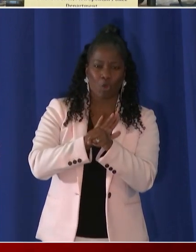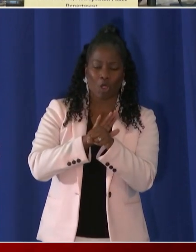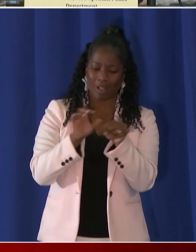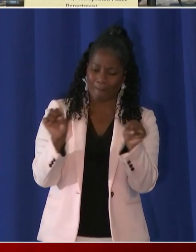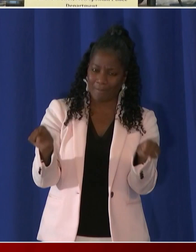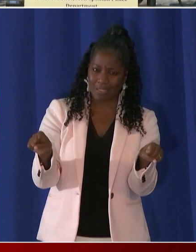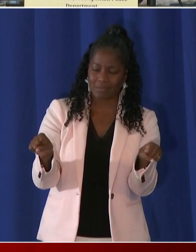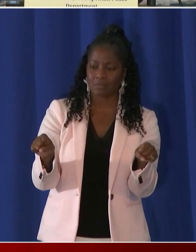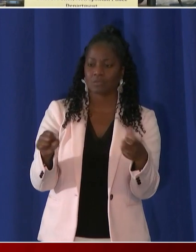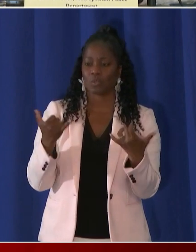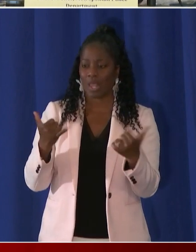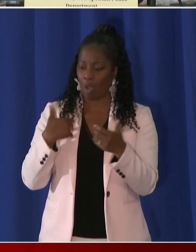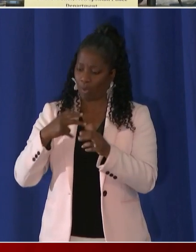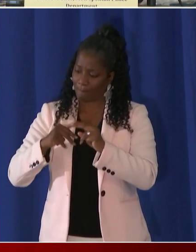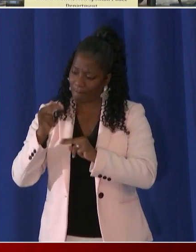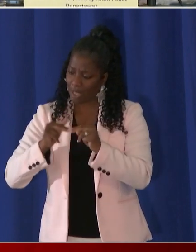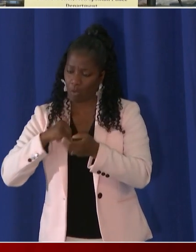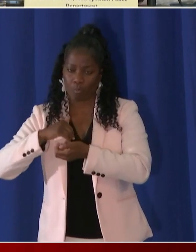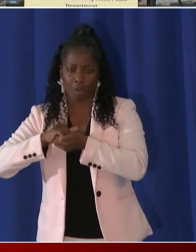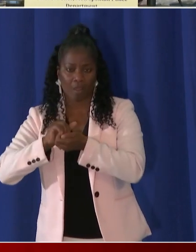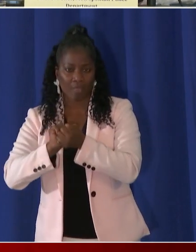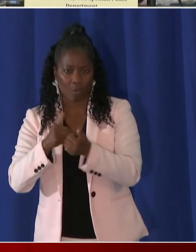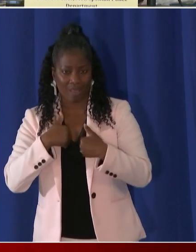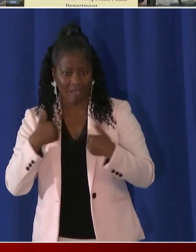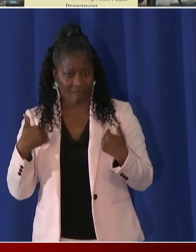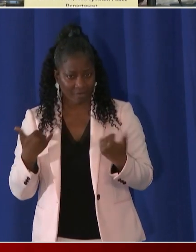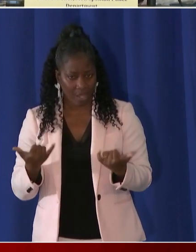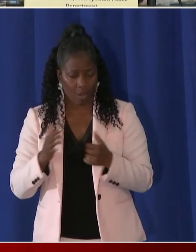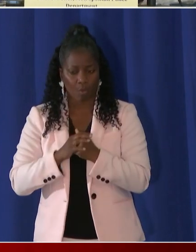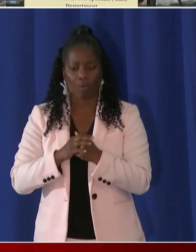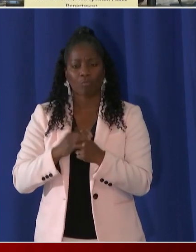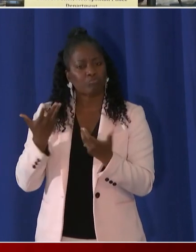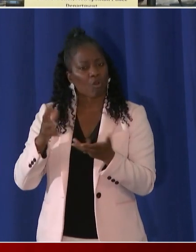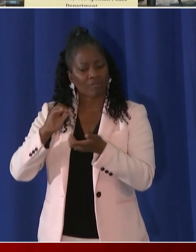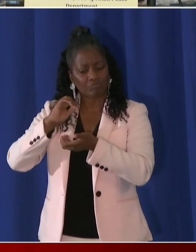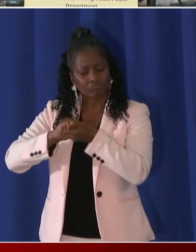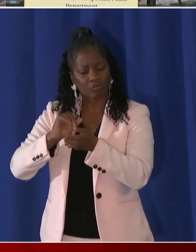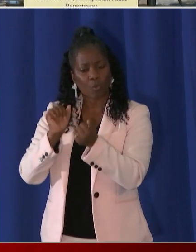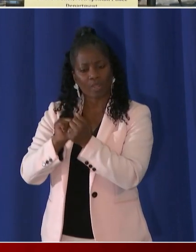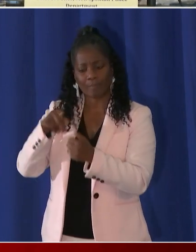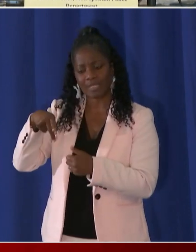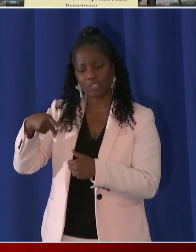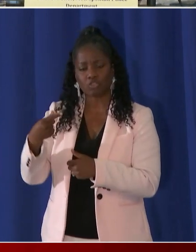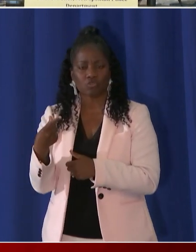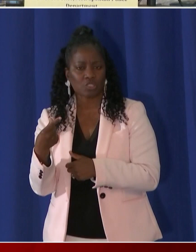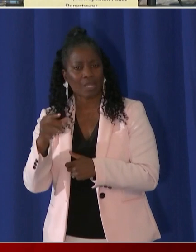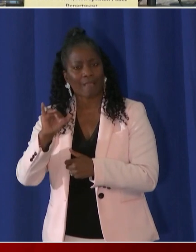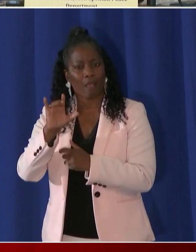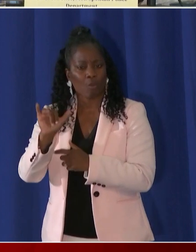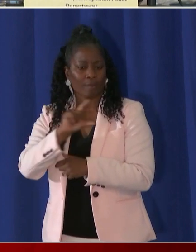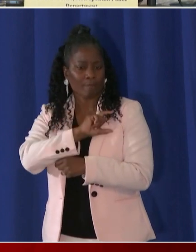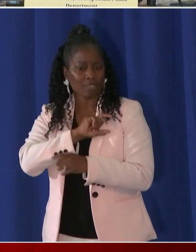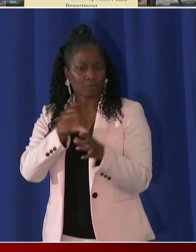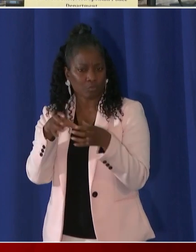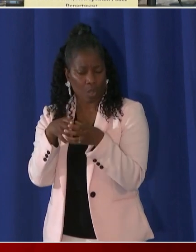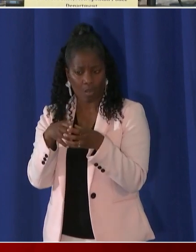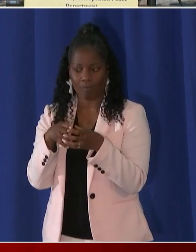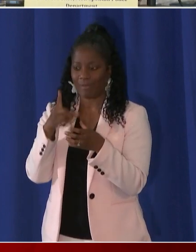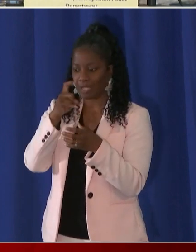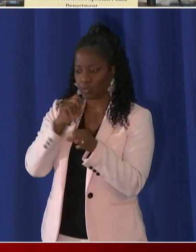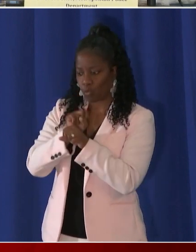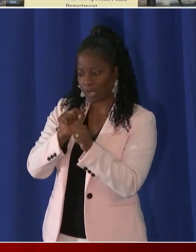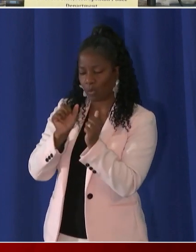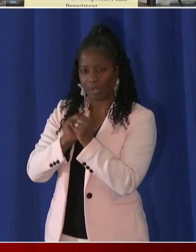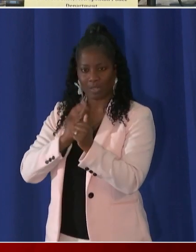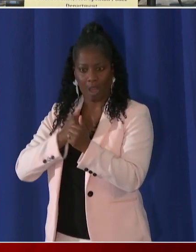really build on the partnerships that we have. We have a partnership with Prince George's County Police Department as we work on our carjackings, and we